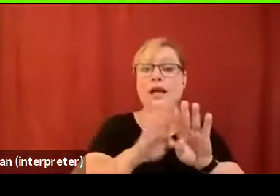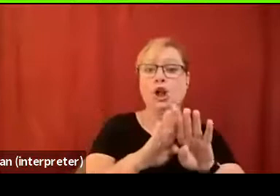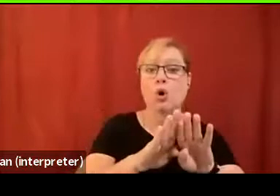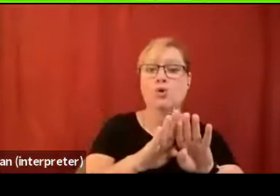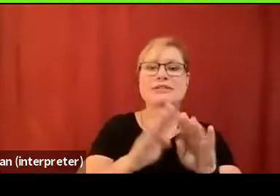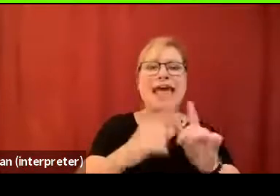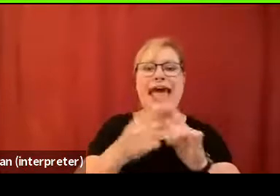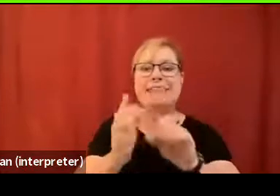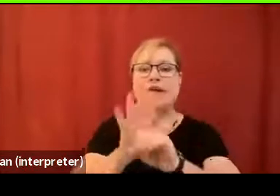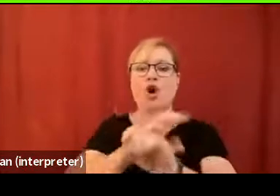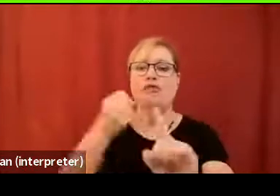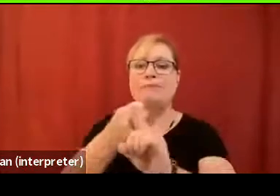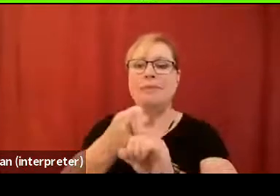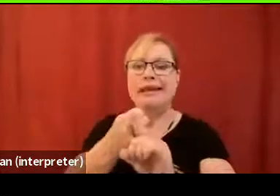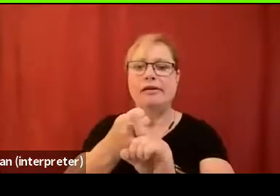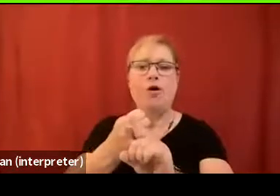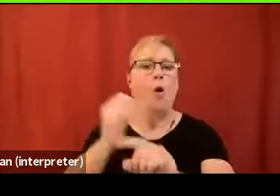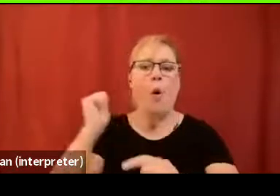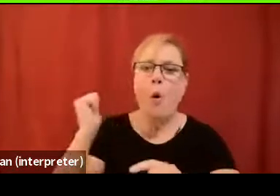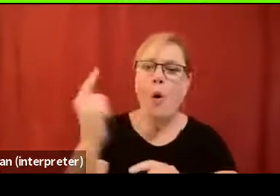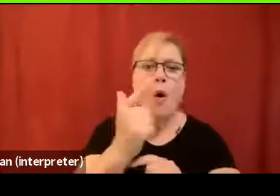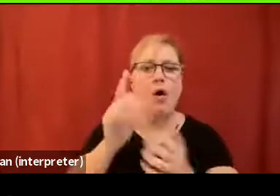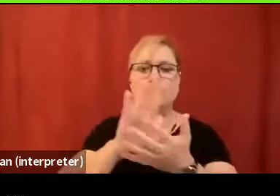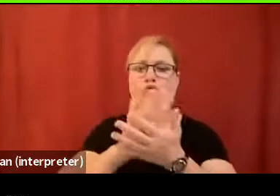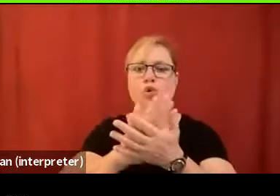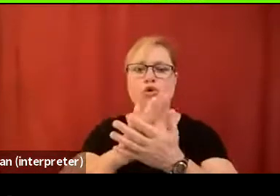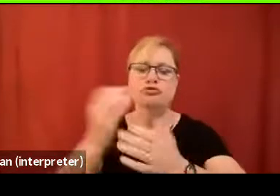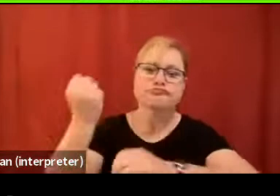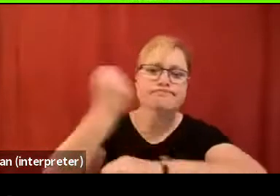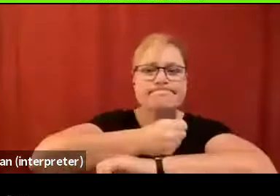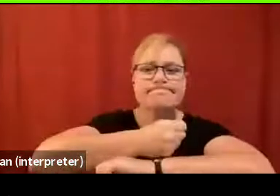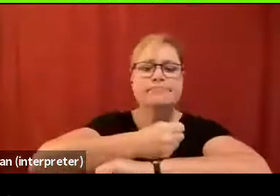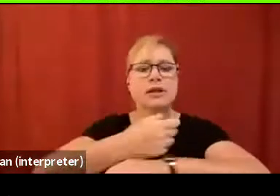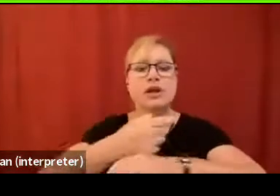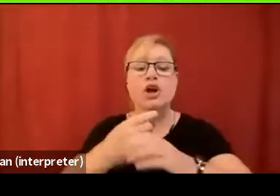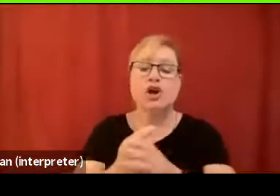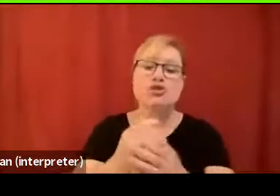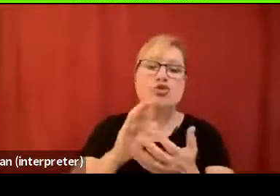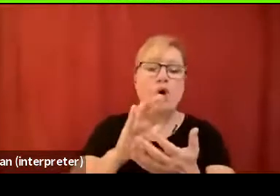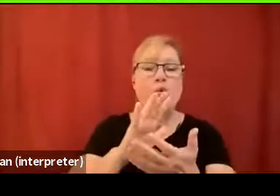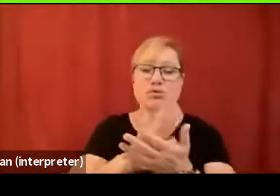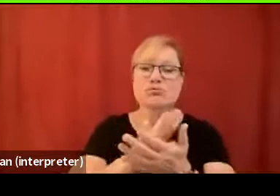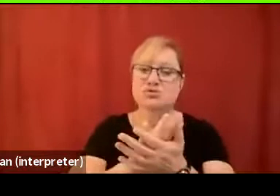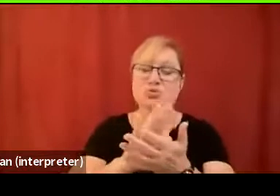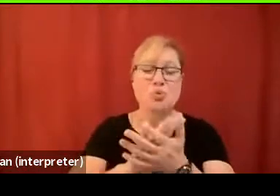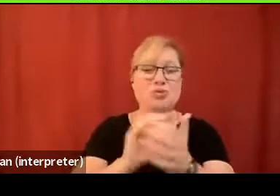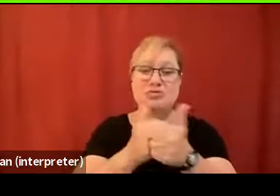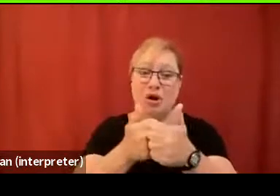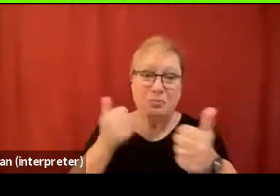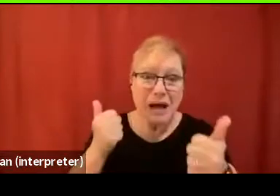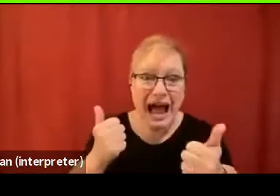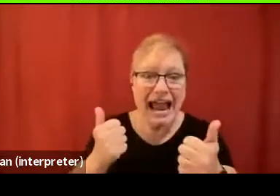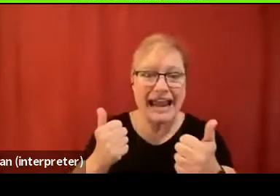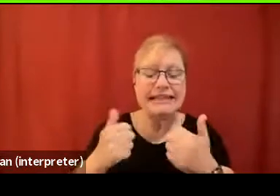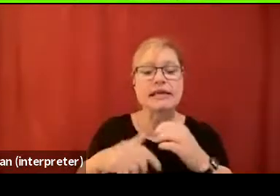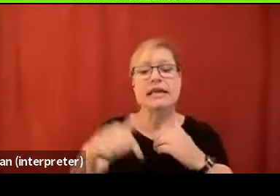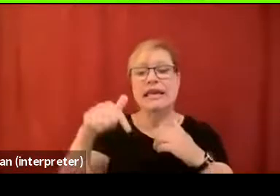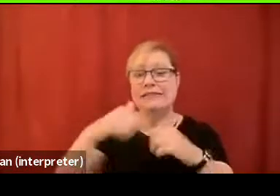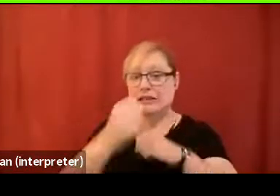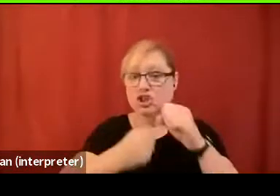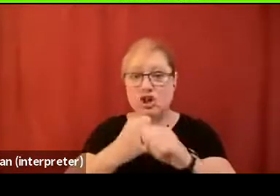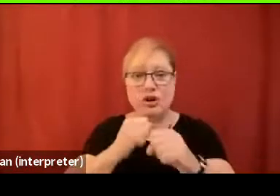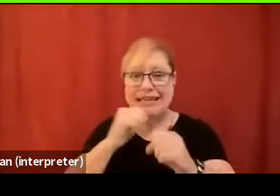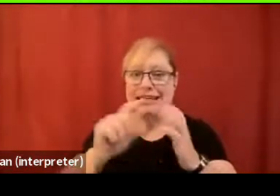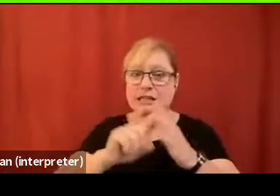closed. So children are definitely behind. The school year didn't start in September. Like I said, it didn't start until January.